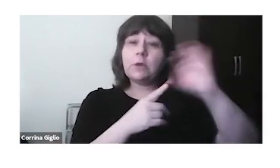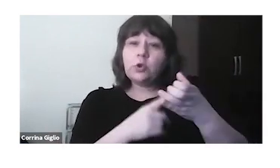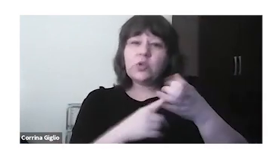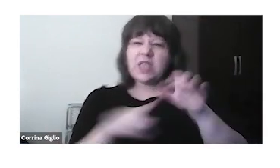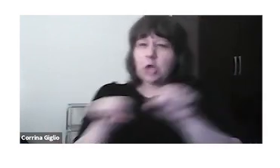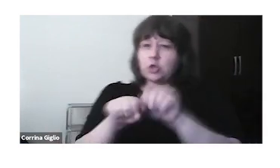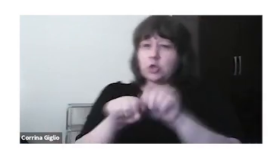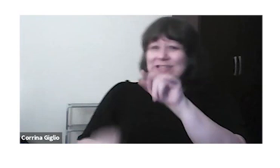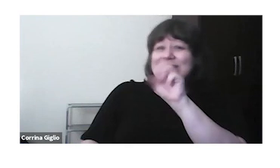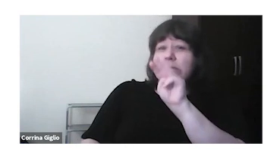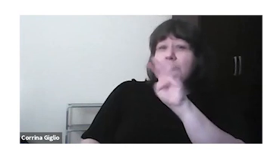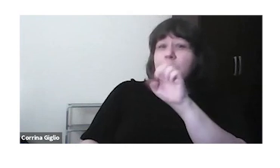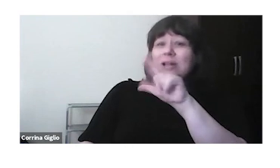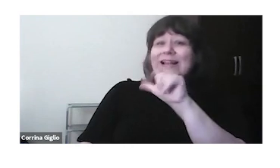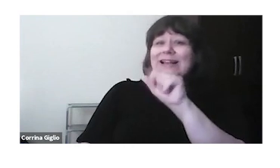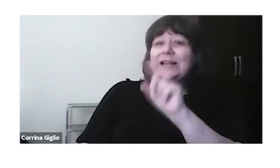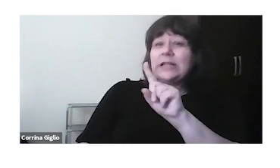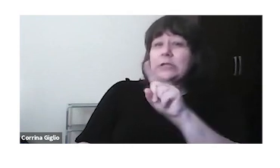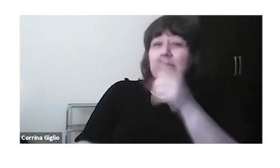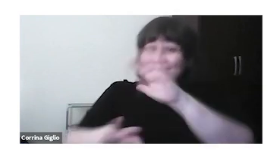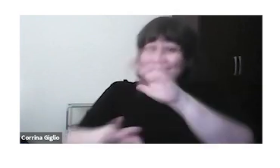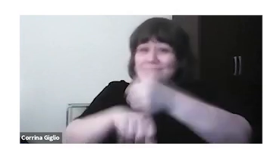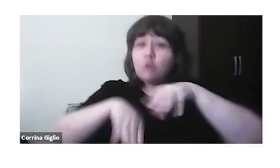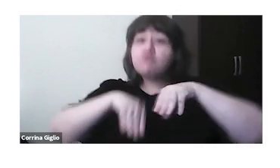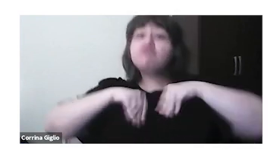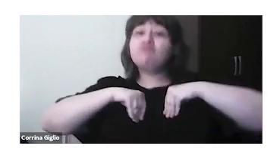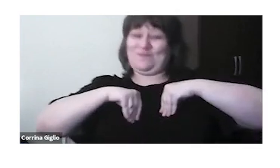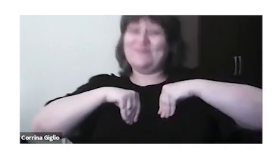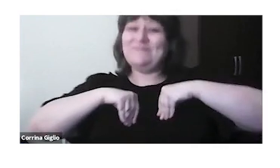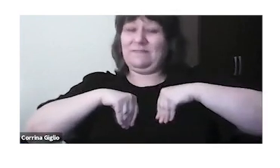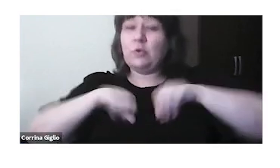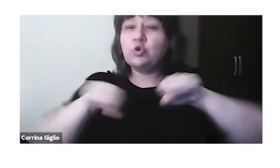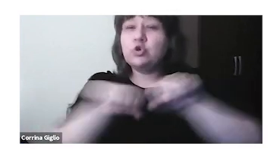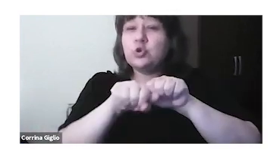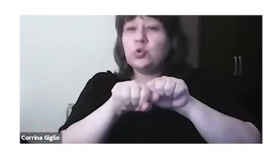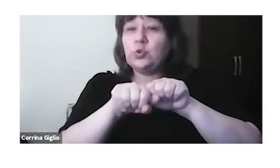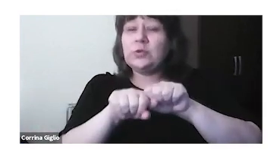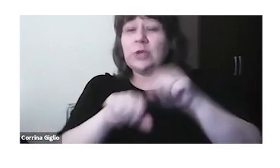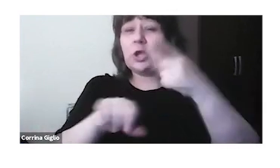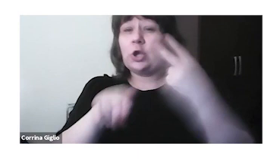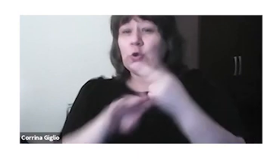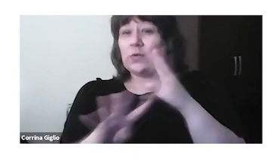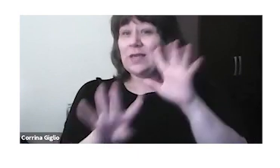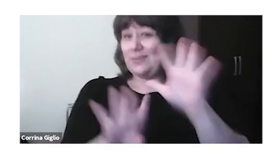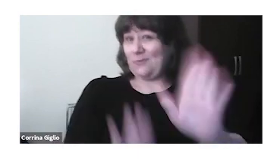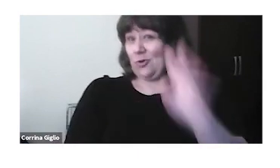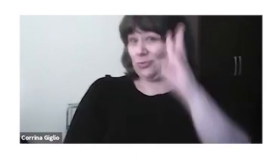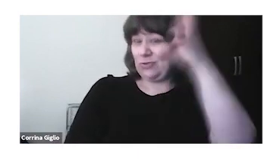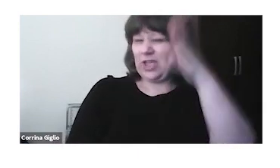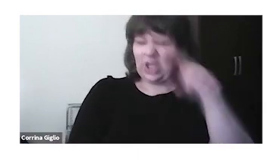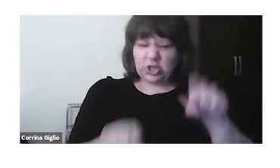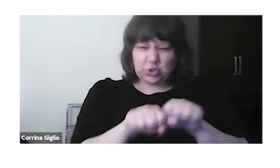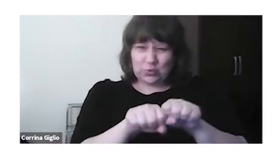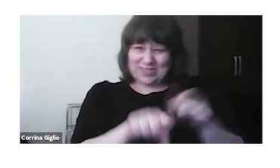them their own, sort of used them creatively. So that's an example of fashion out of necessity. And like a shoe that was sort of rooted in